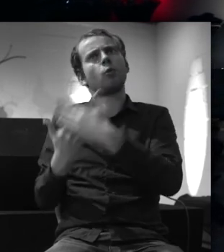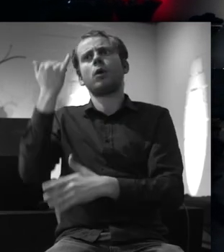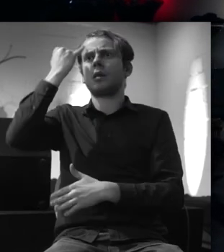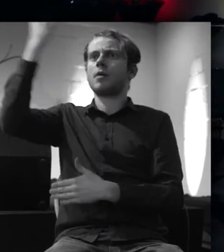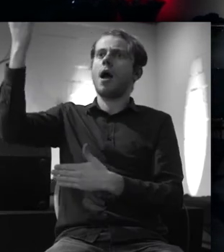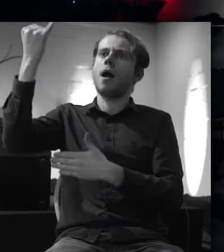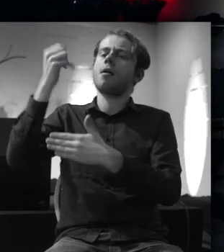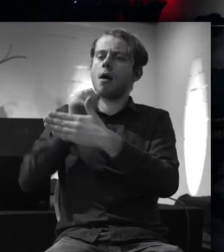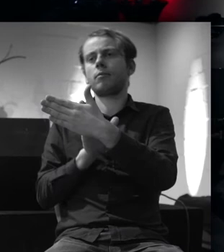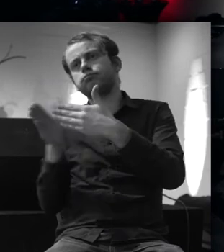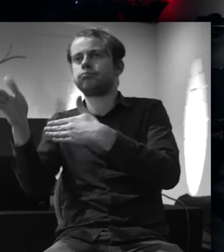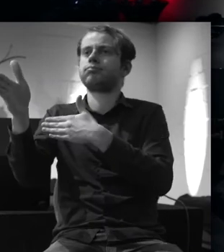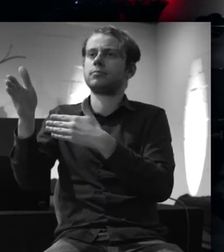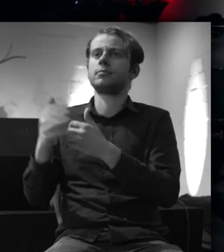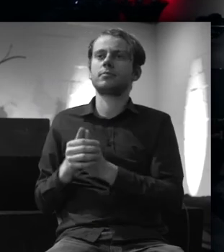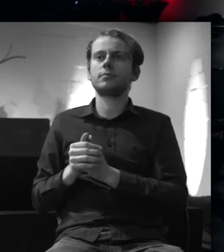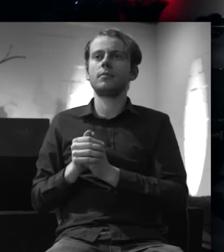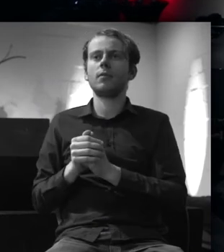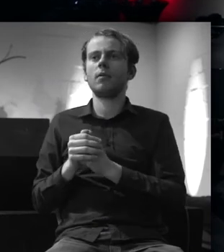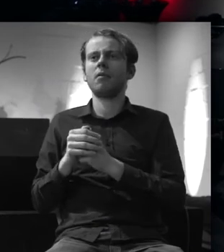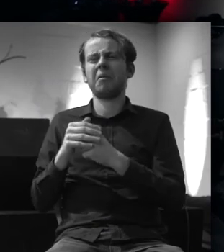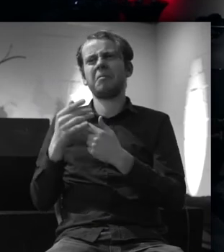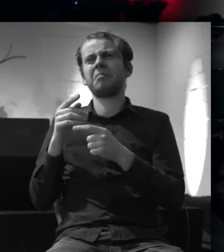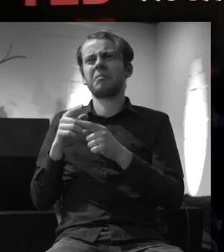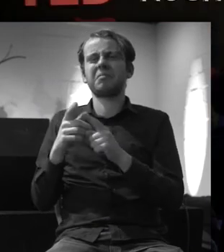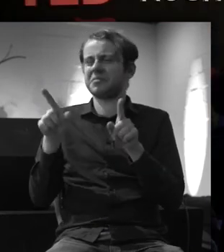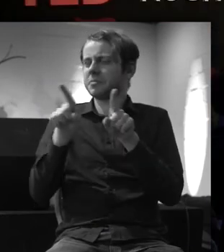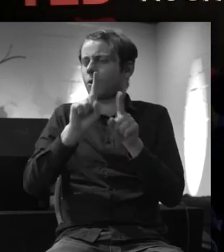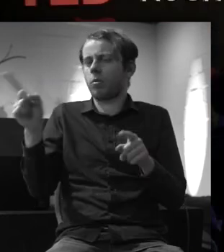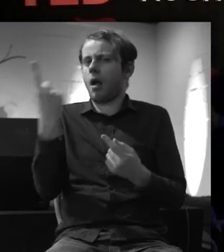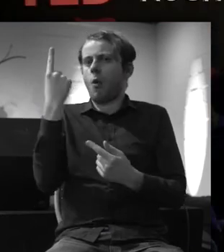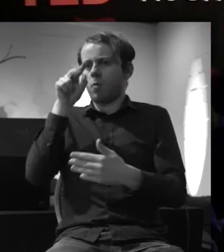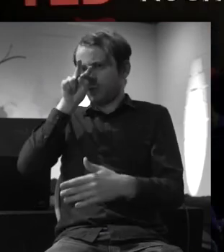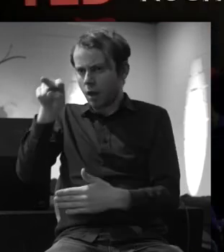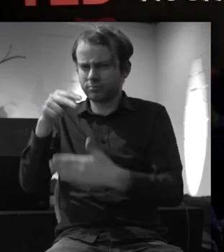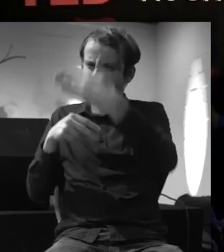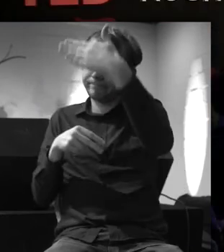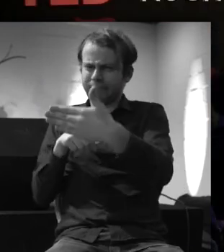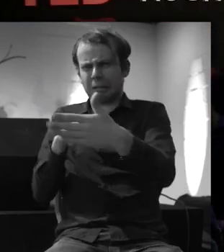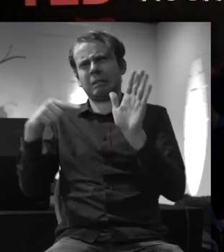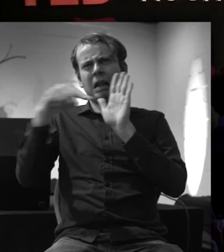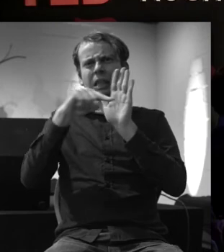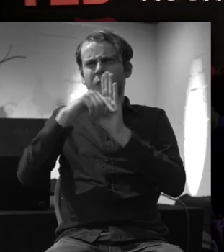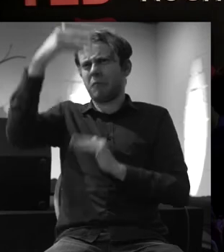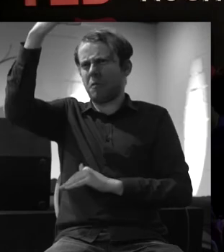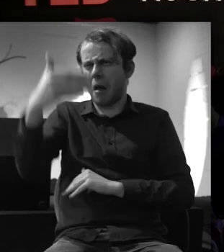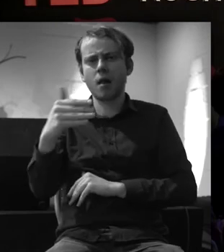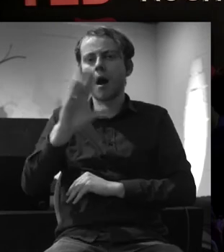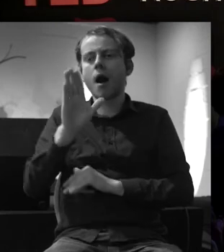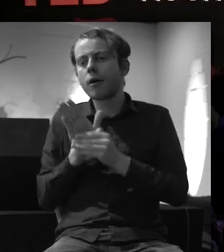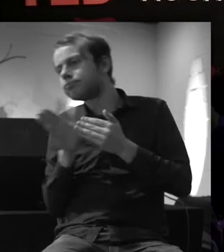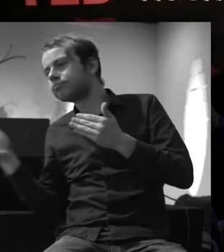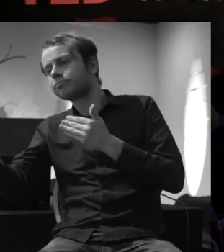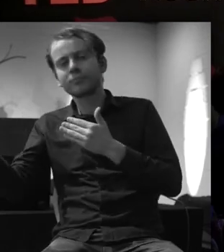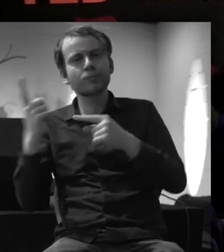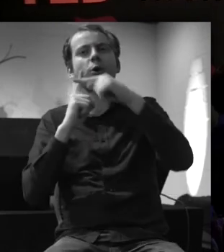the filled part of the cup, but as well, it's about you are plugging yourself into the right community. And this